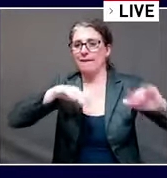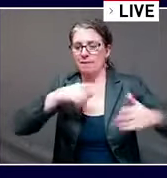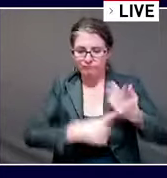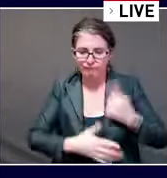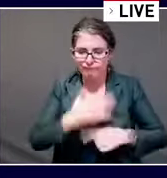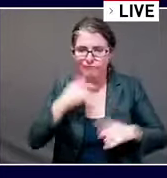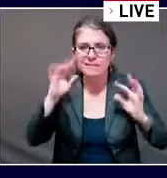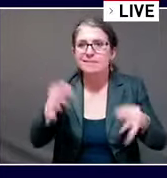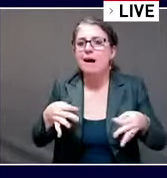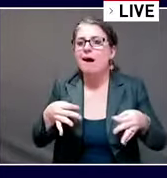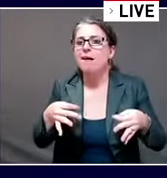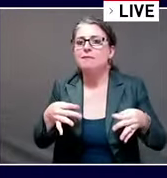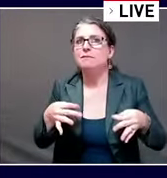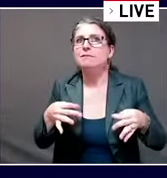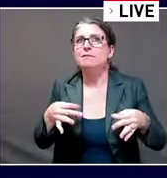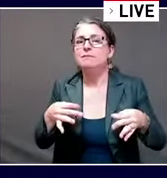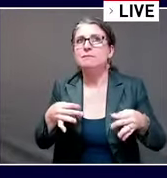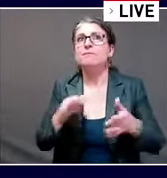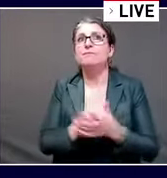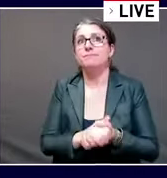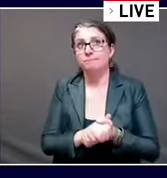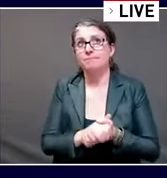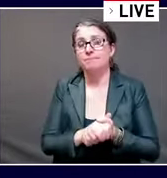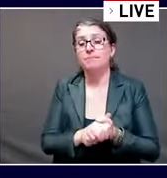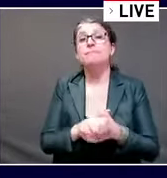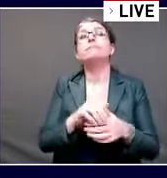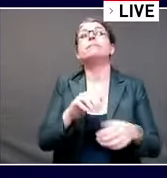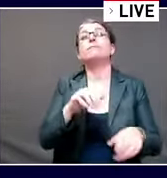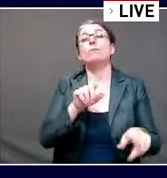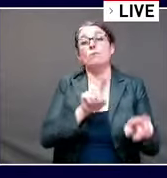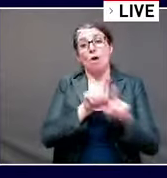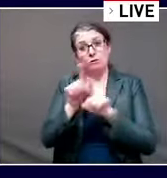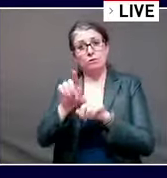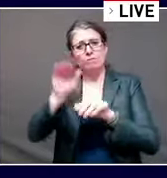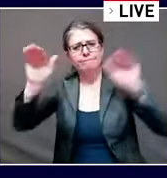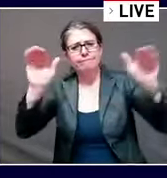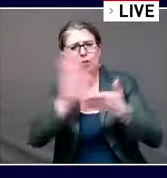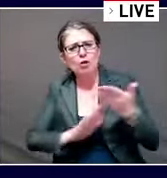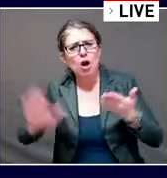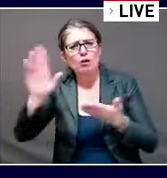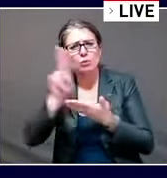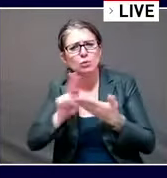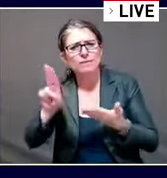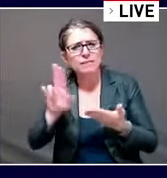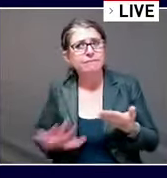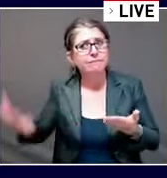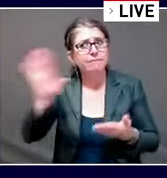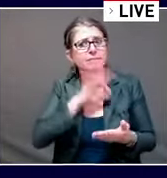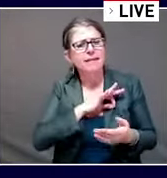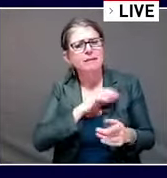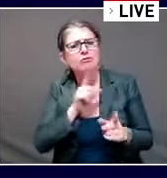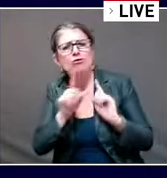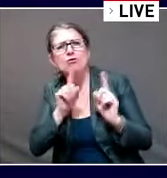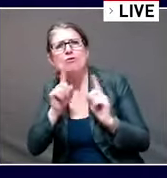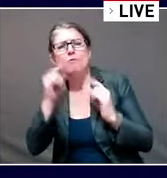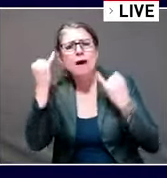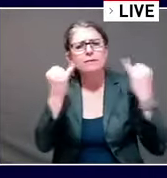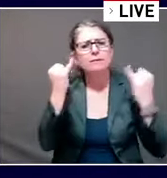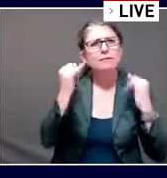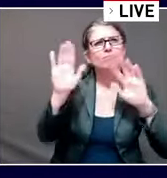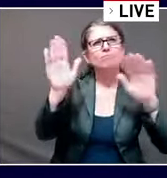with our colleges and universities. Although ultra cold storage is something that is being talked about a lot now, in the laboratory